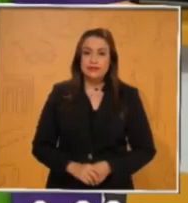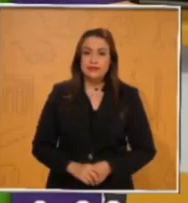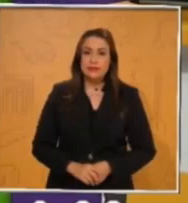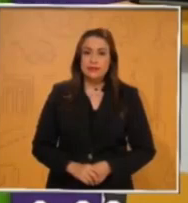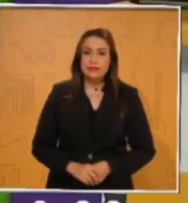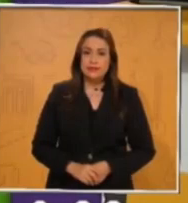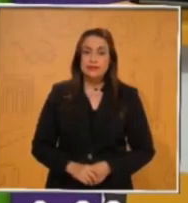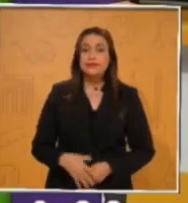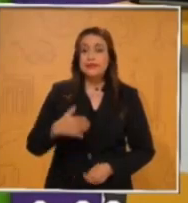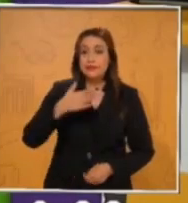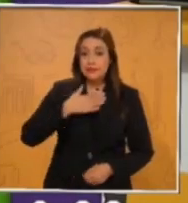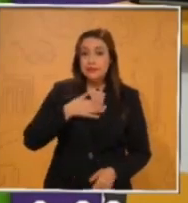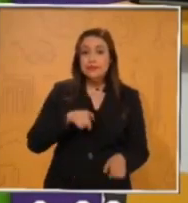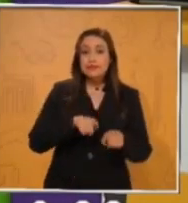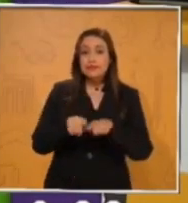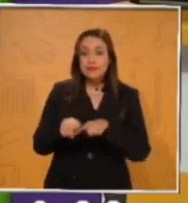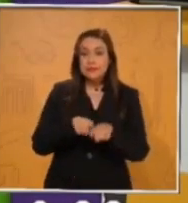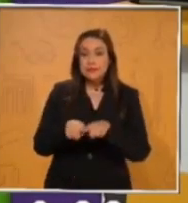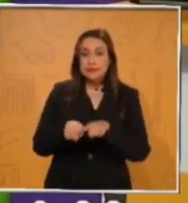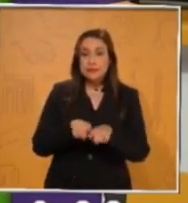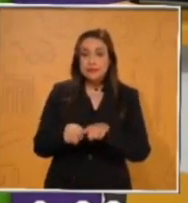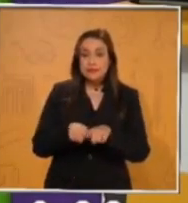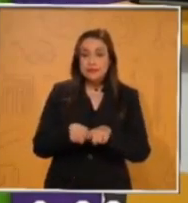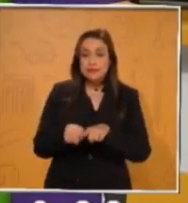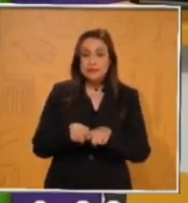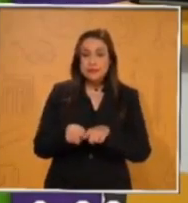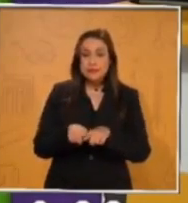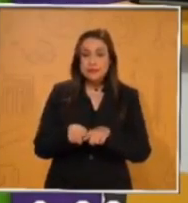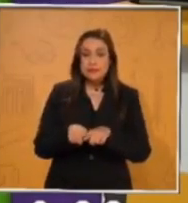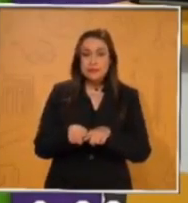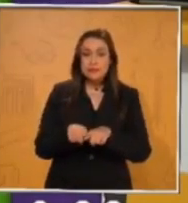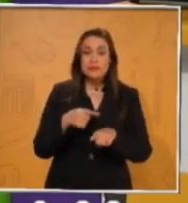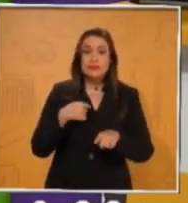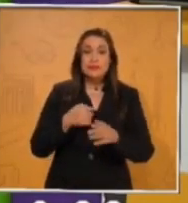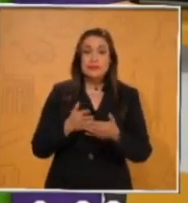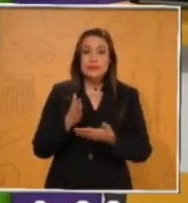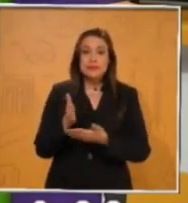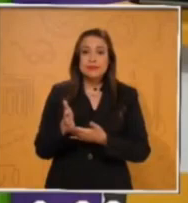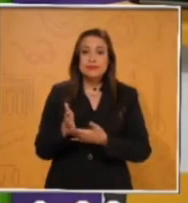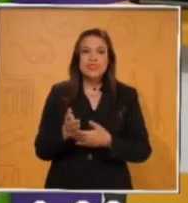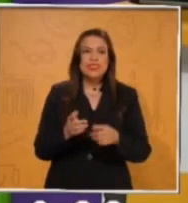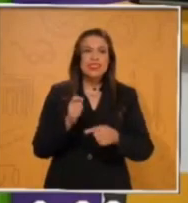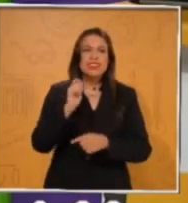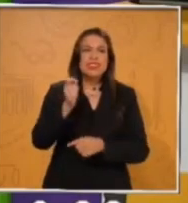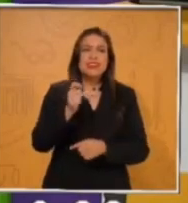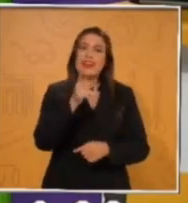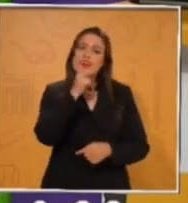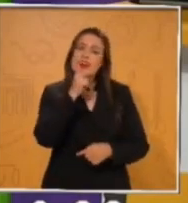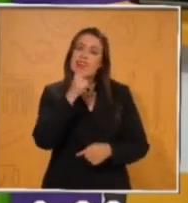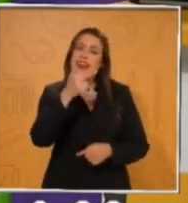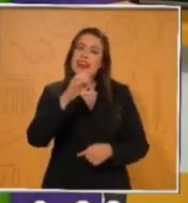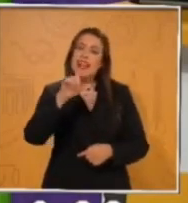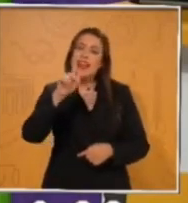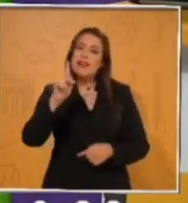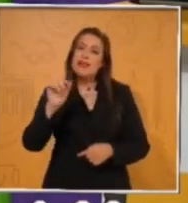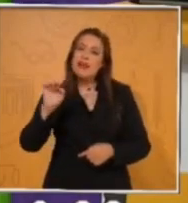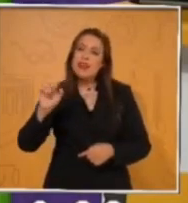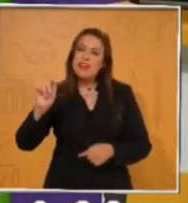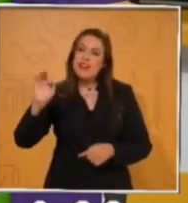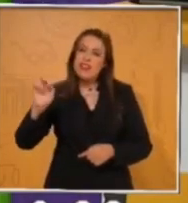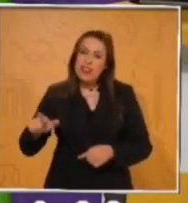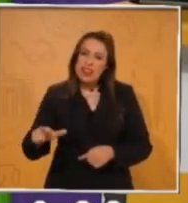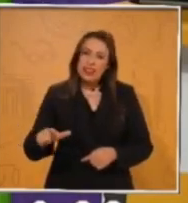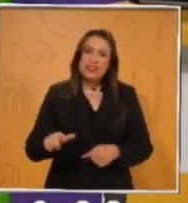My sisters eat healthy food. What is healthy food? As you can see it on the